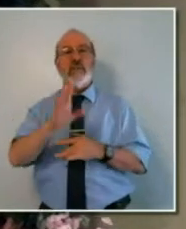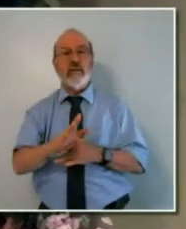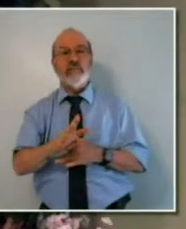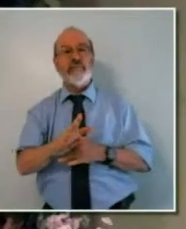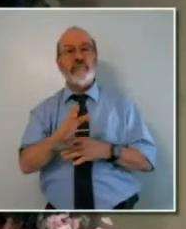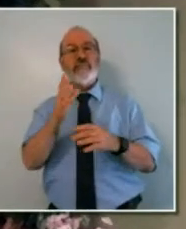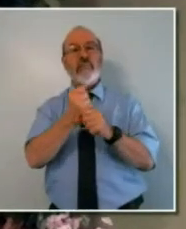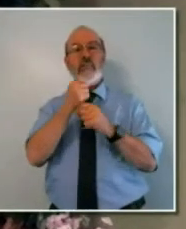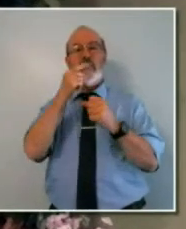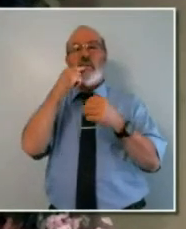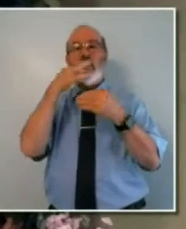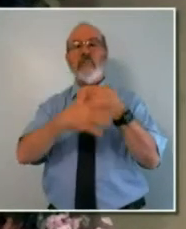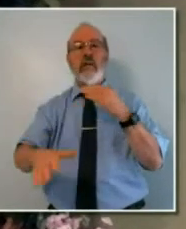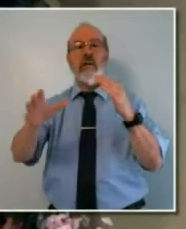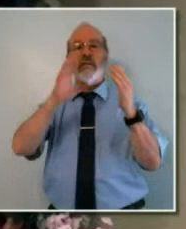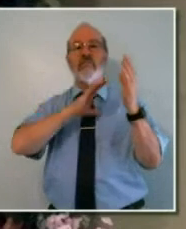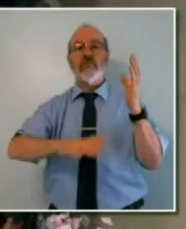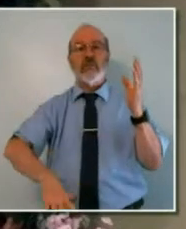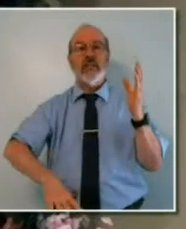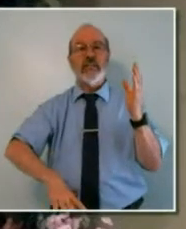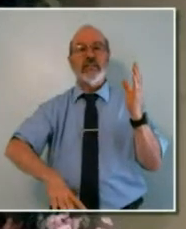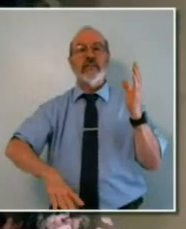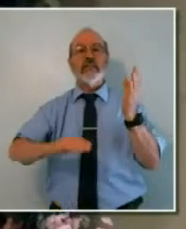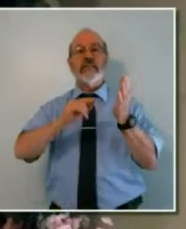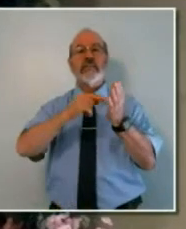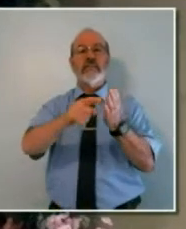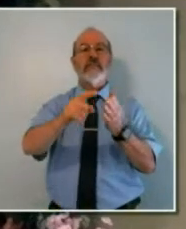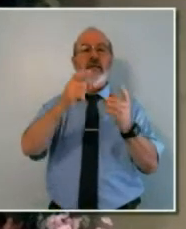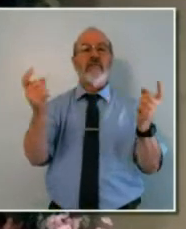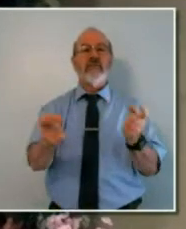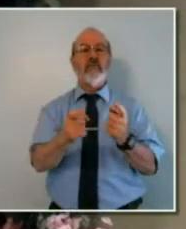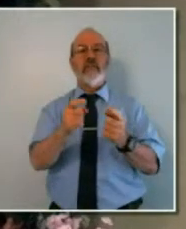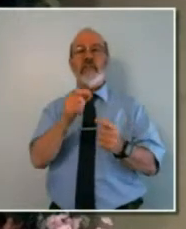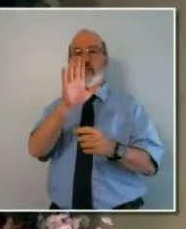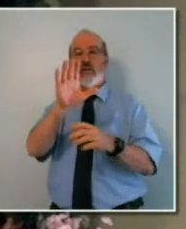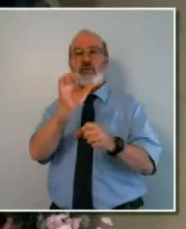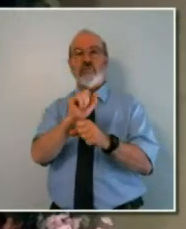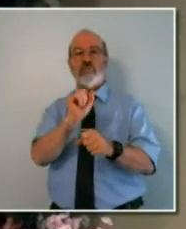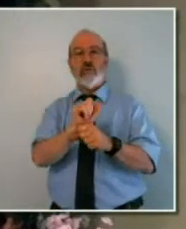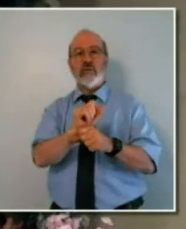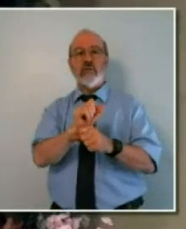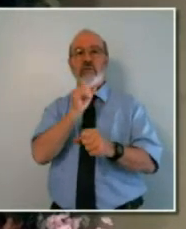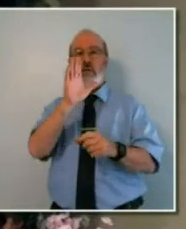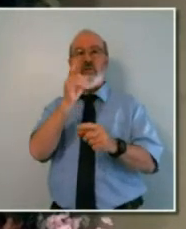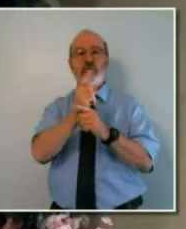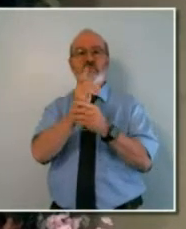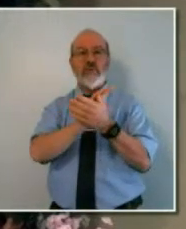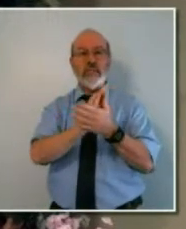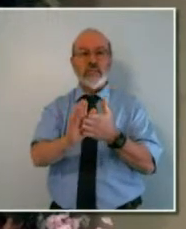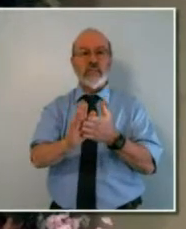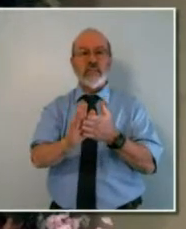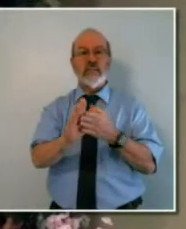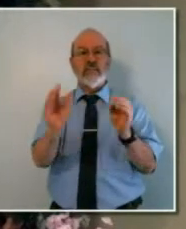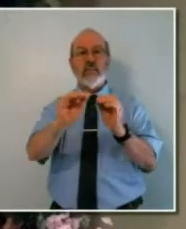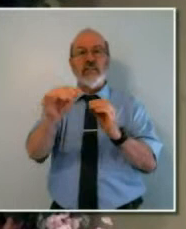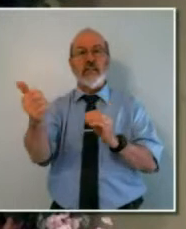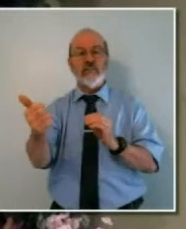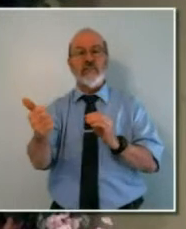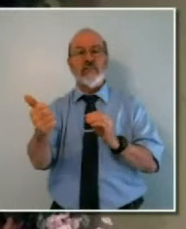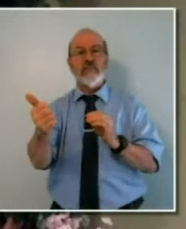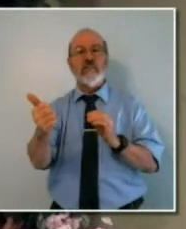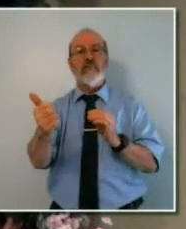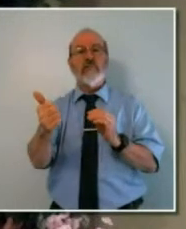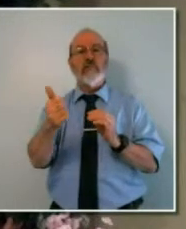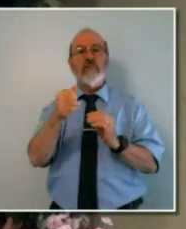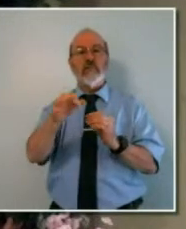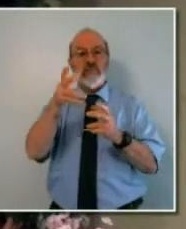the blood of Christ can atone for your sin, not your works, not your righteousness, nothing else. And so if you've